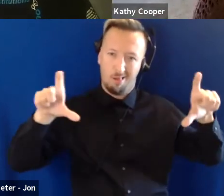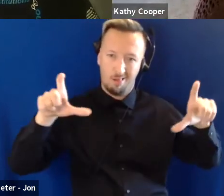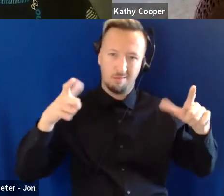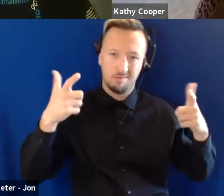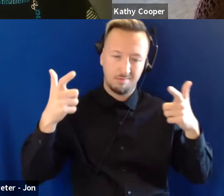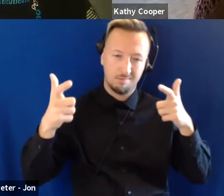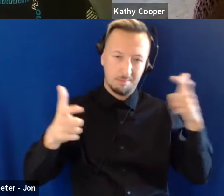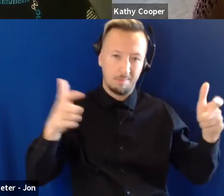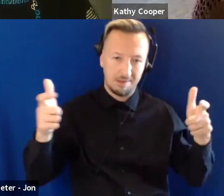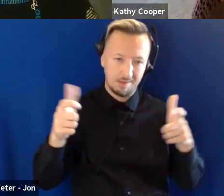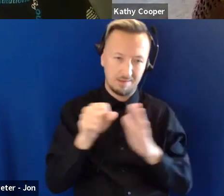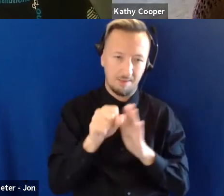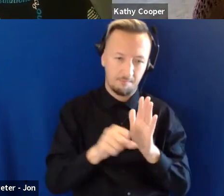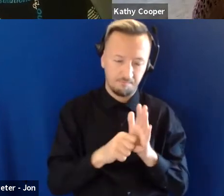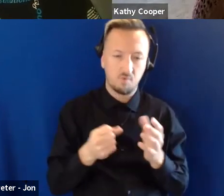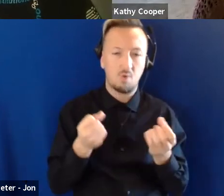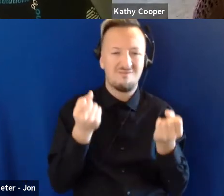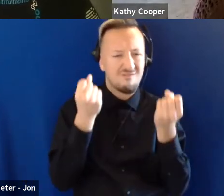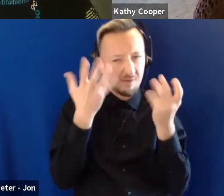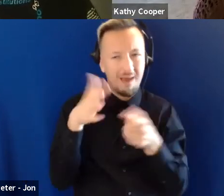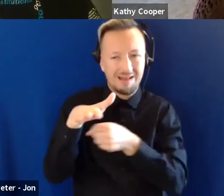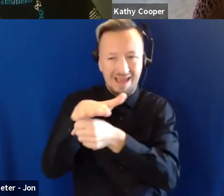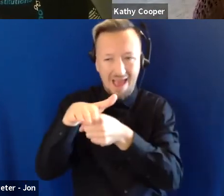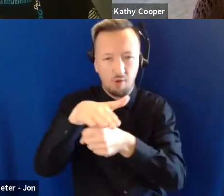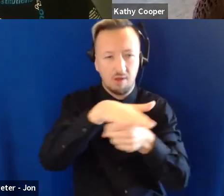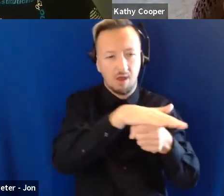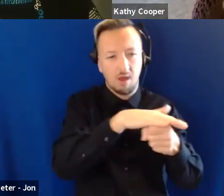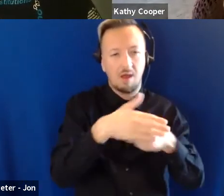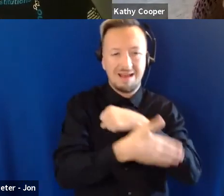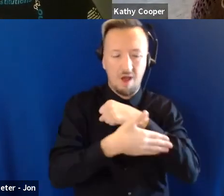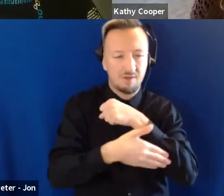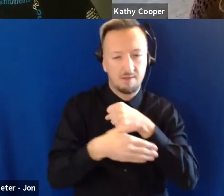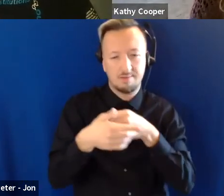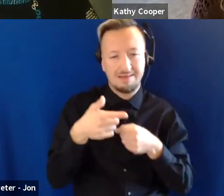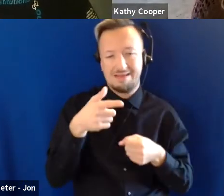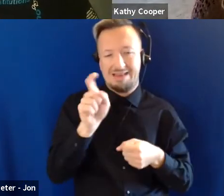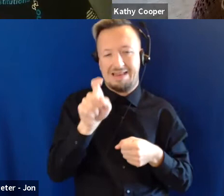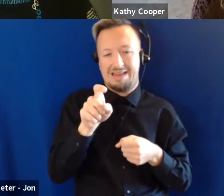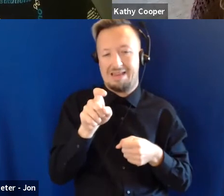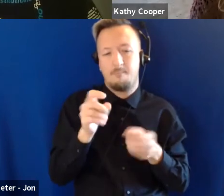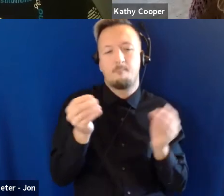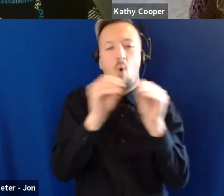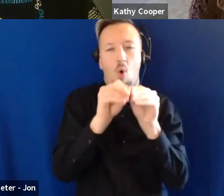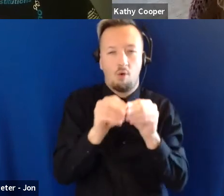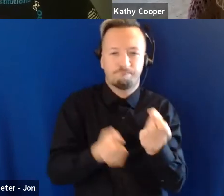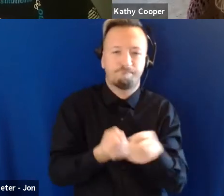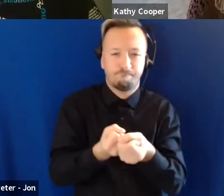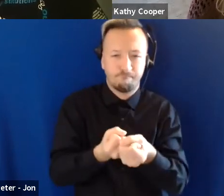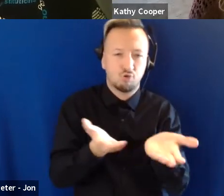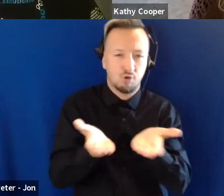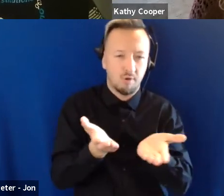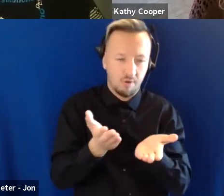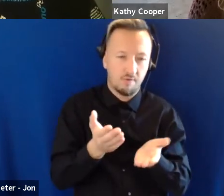So we have a lot of underserved counties that we will be taking a look at, I think, over the course of the next